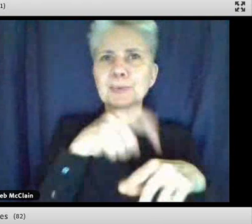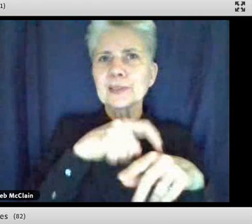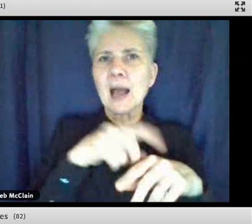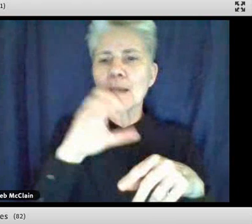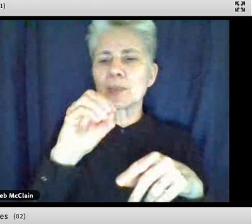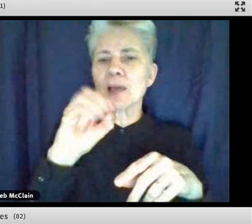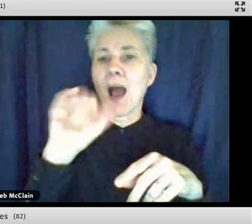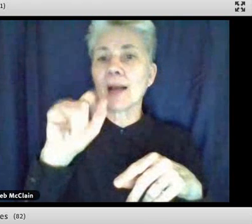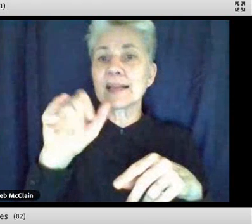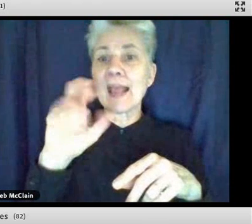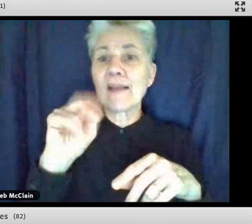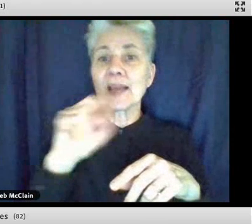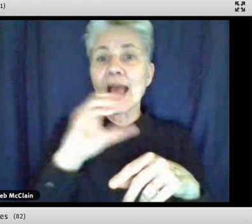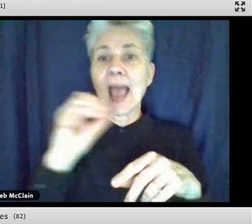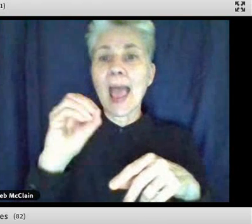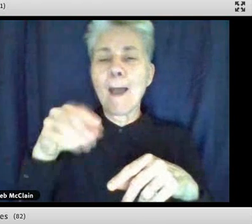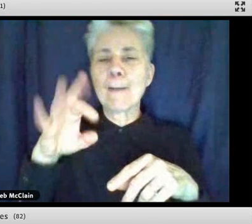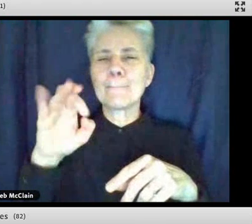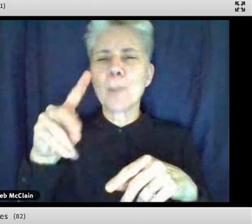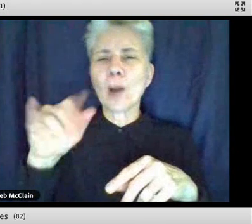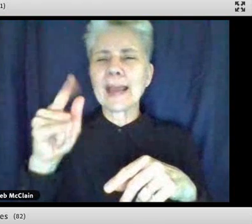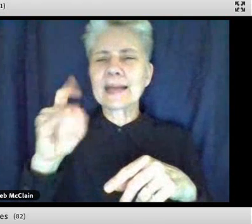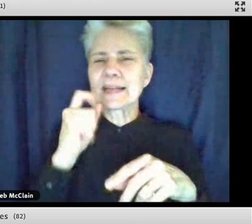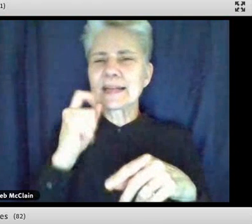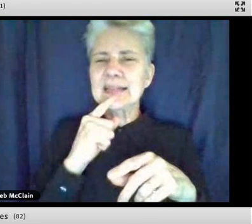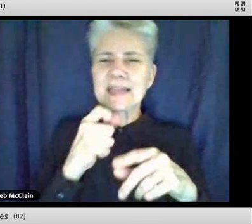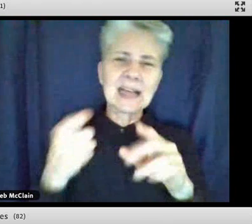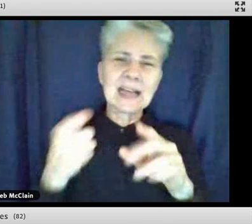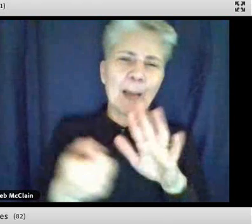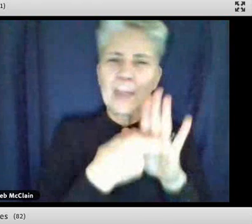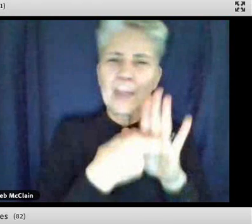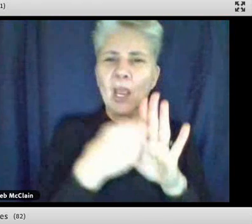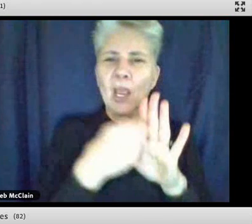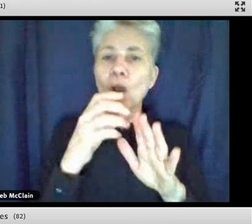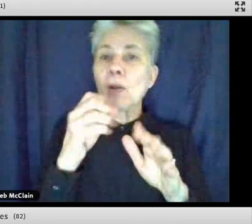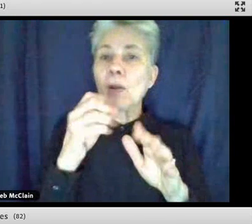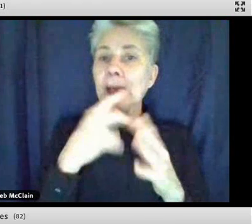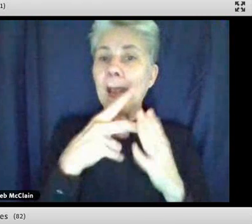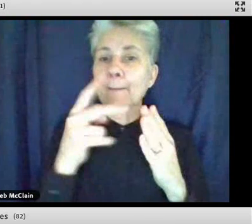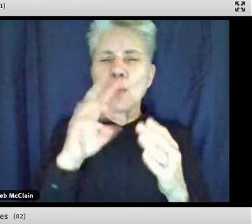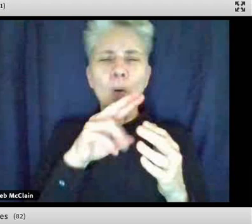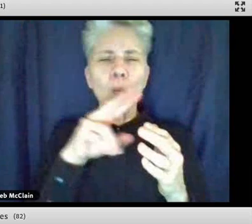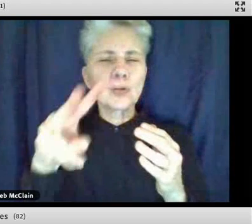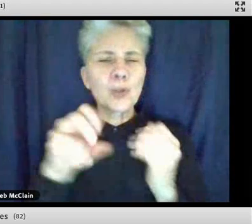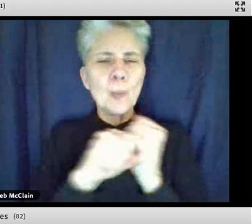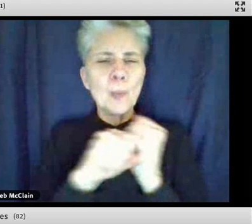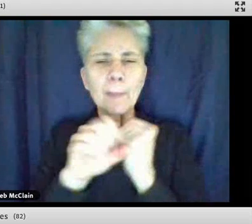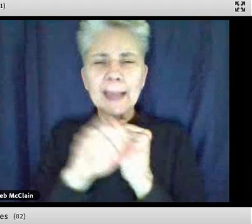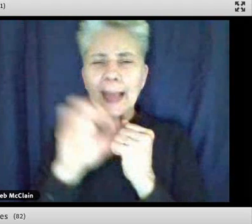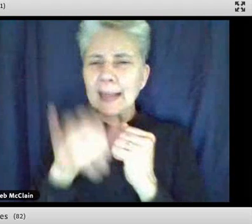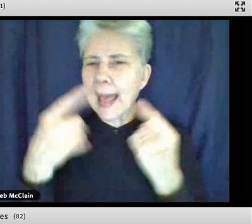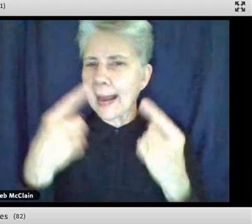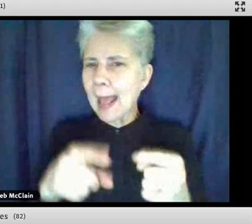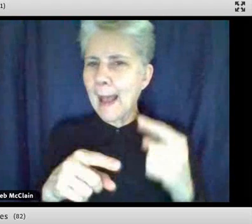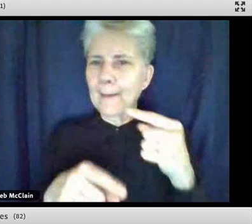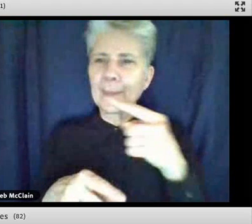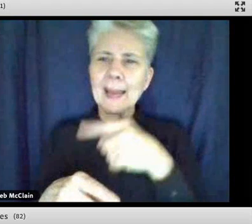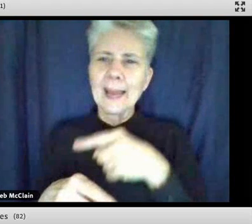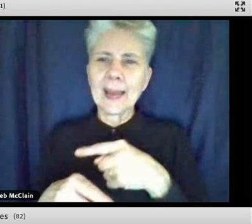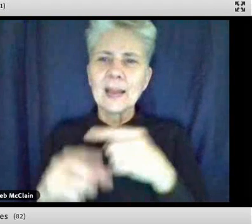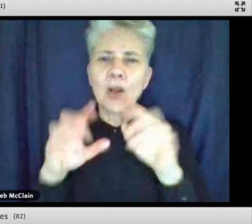Antony when he did his smear campaign, and we know what happened there. World War II propaganda. We've got, the War of the